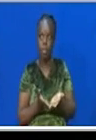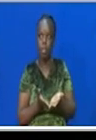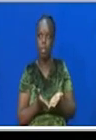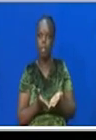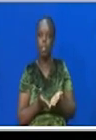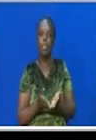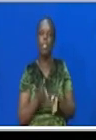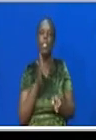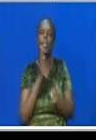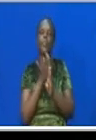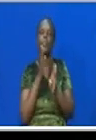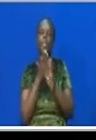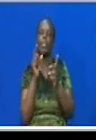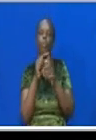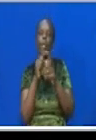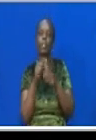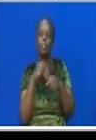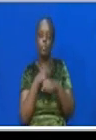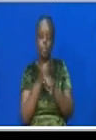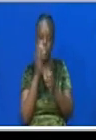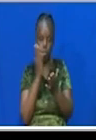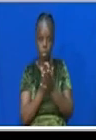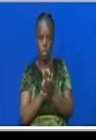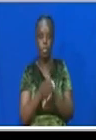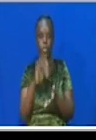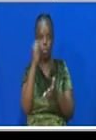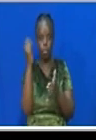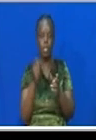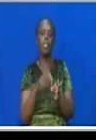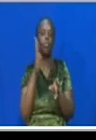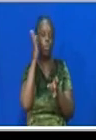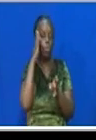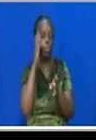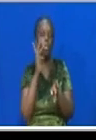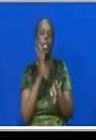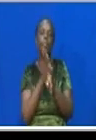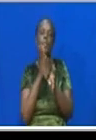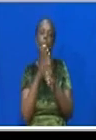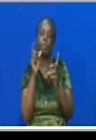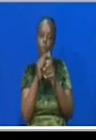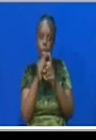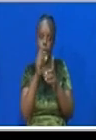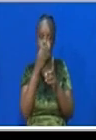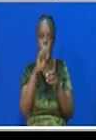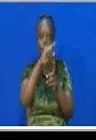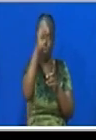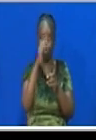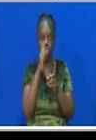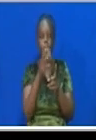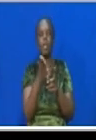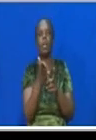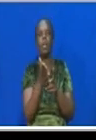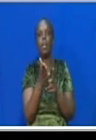the key words. Can you first make sure that you note down the key words of the question? The key words of the